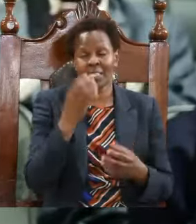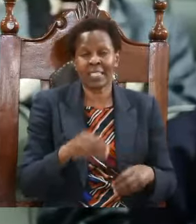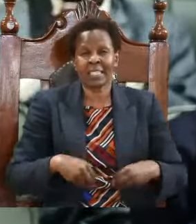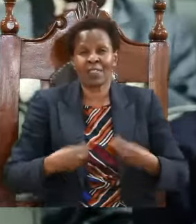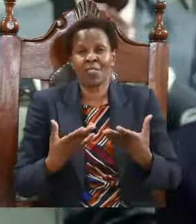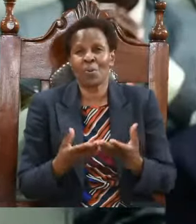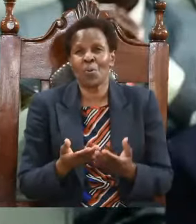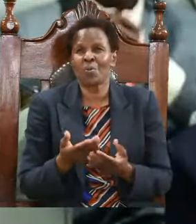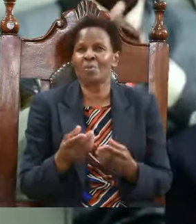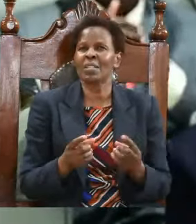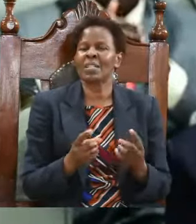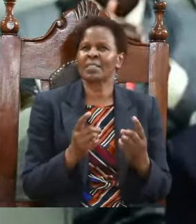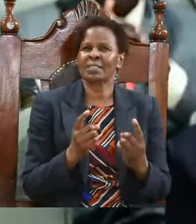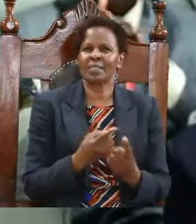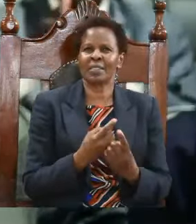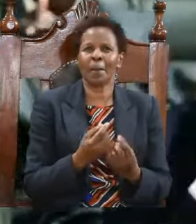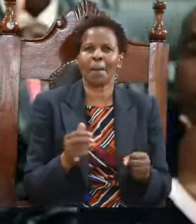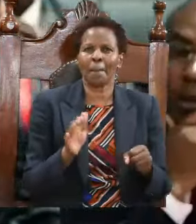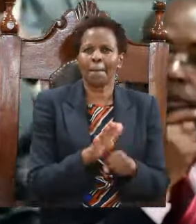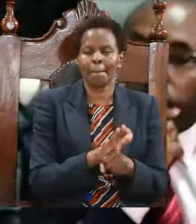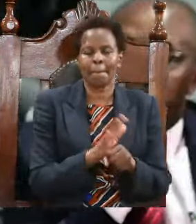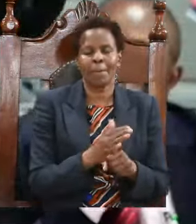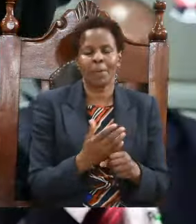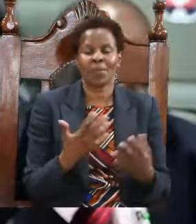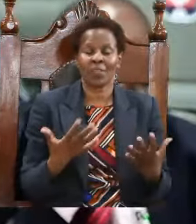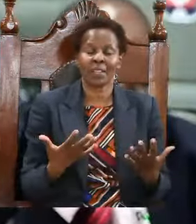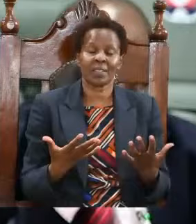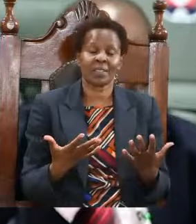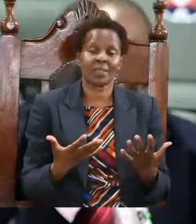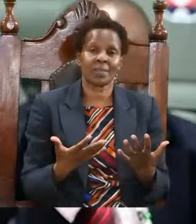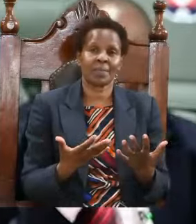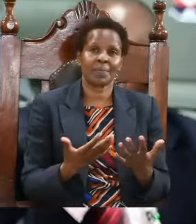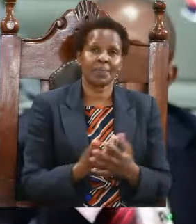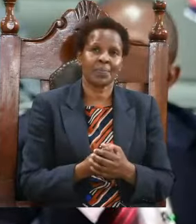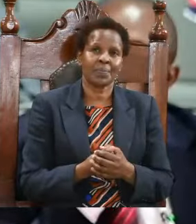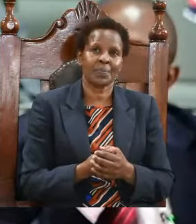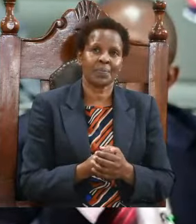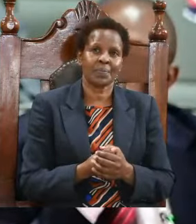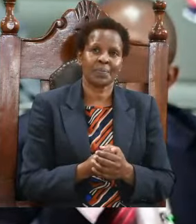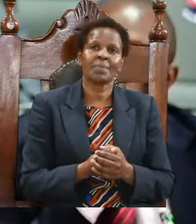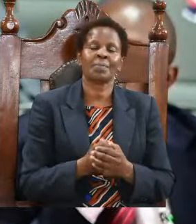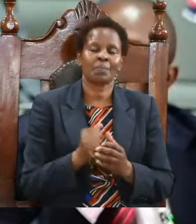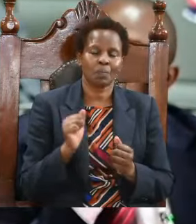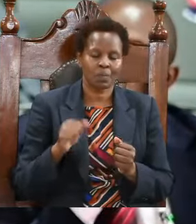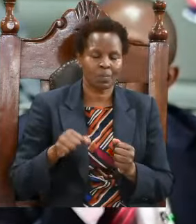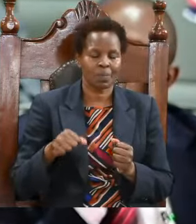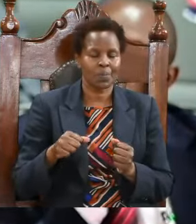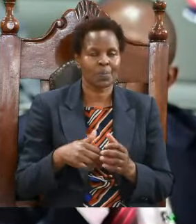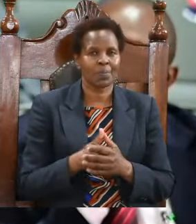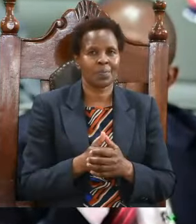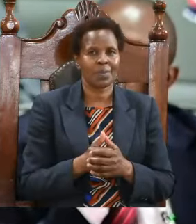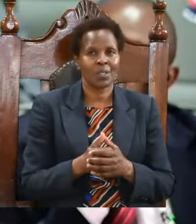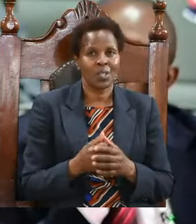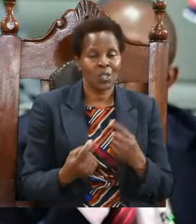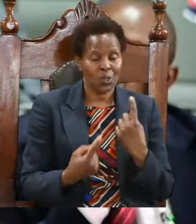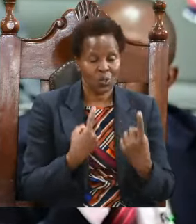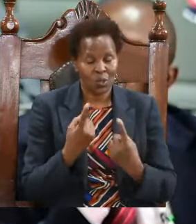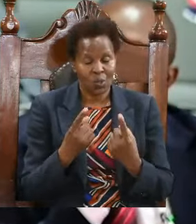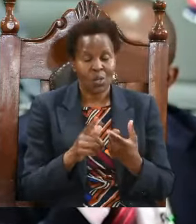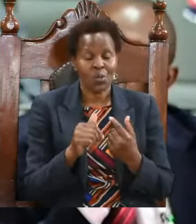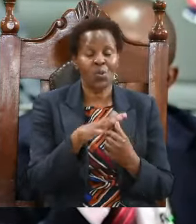he has given you that, he has done that for you. Hello? Speak to your neighbor.